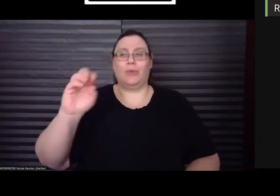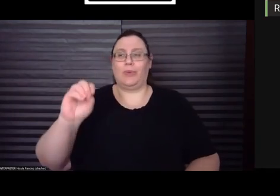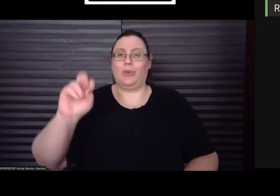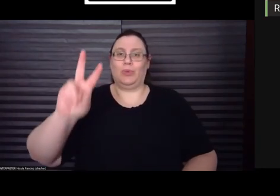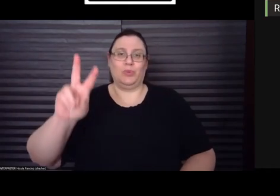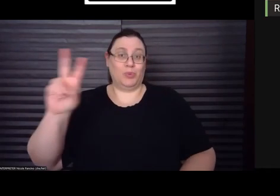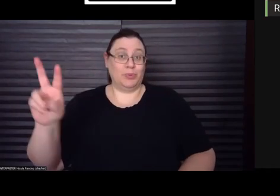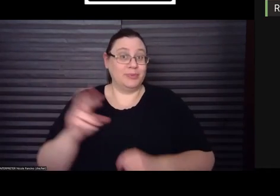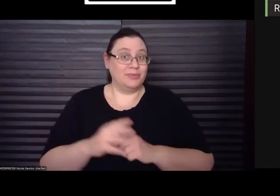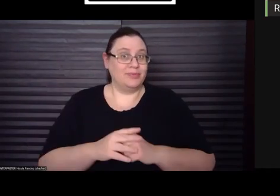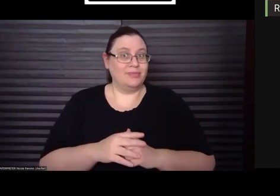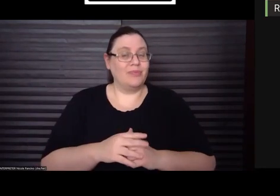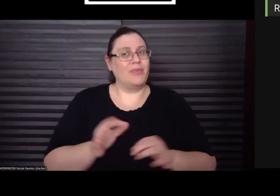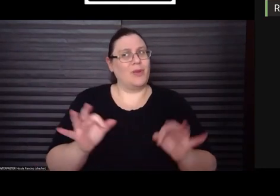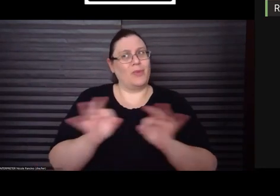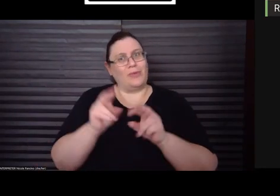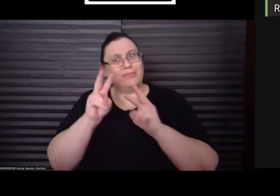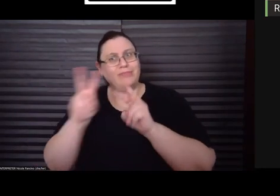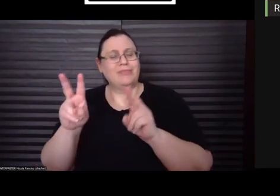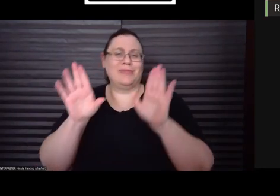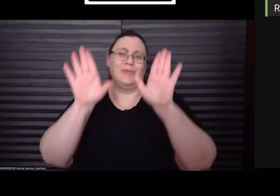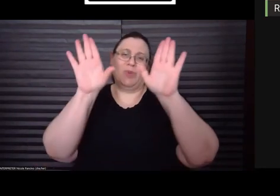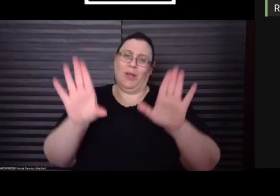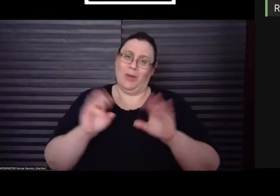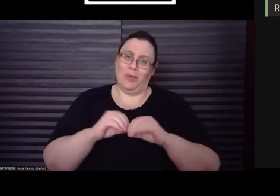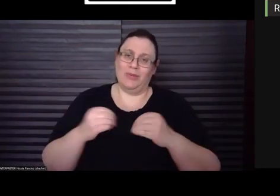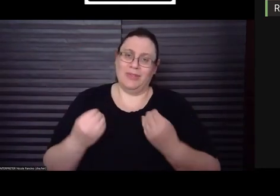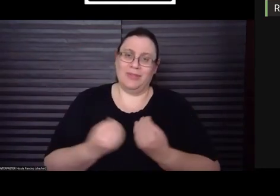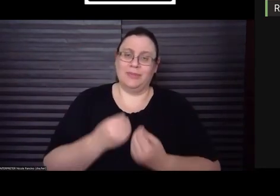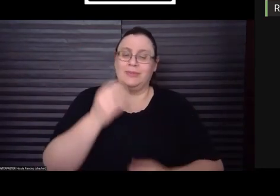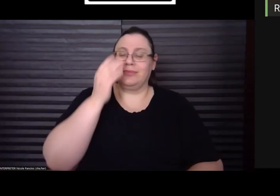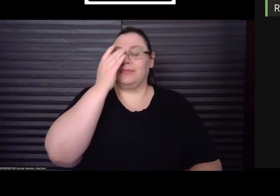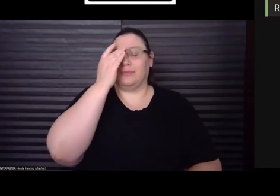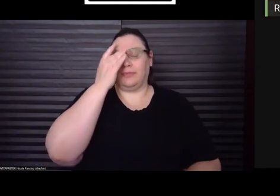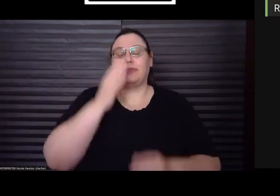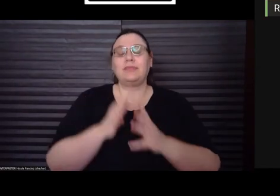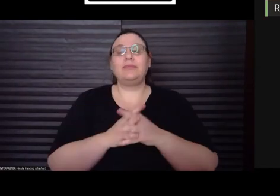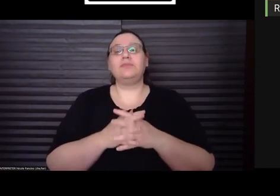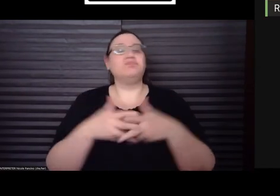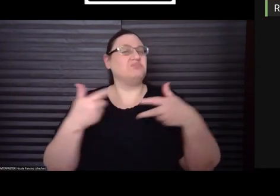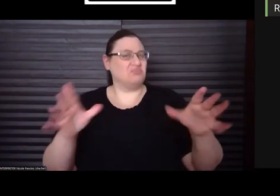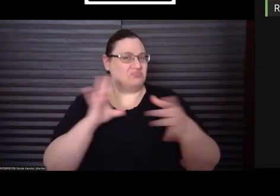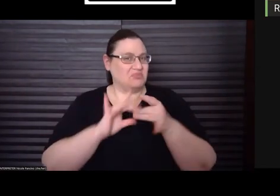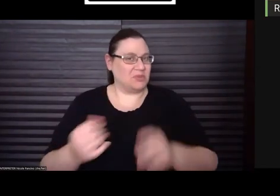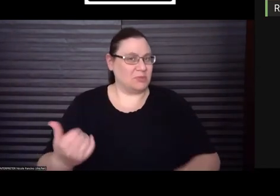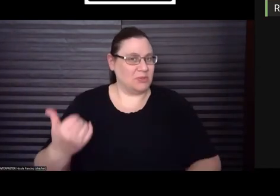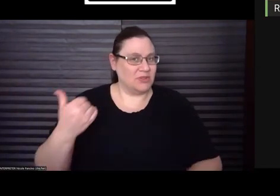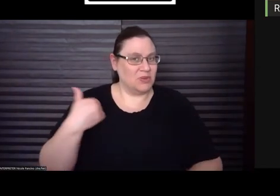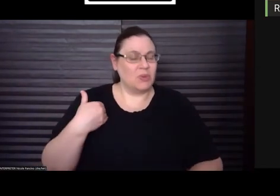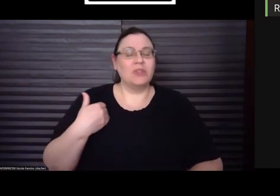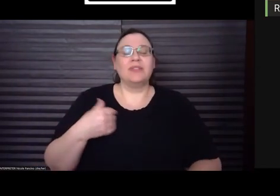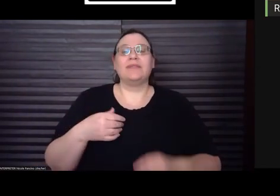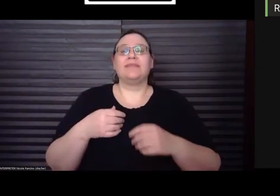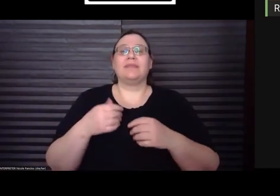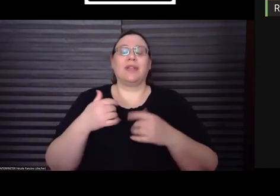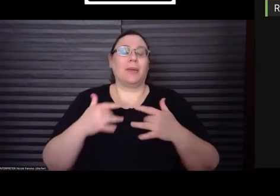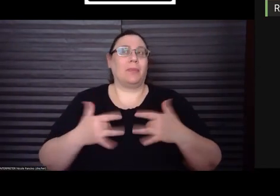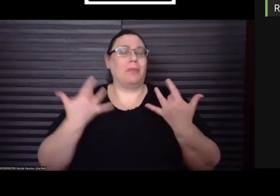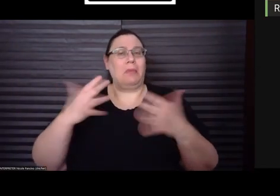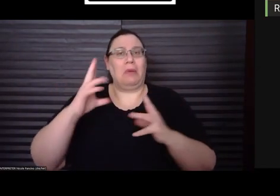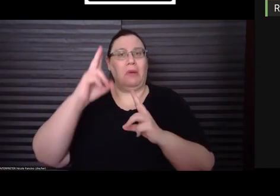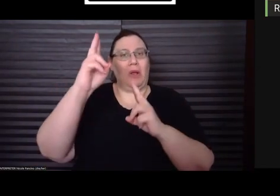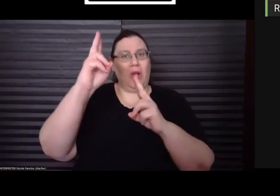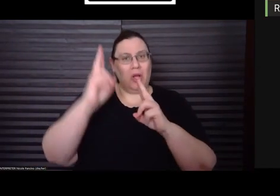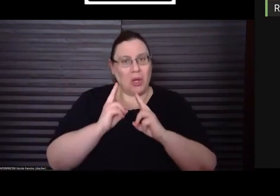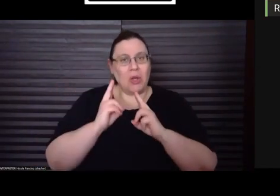AWP2022. Definitely check them out. They're a great, great organization. So as I said, today I am both